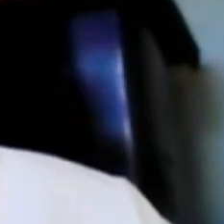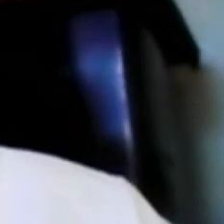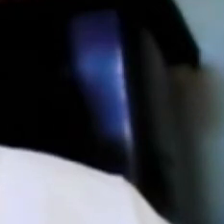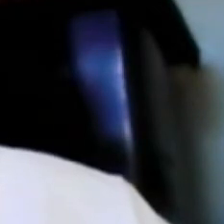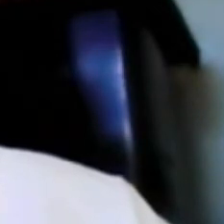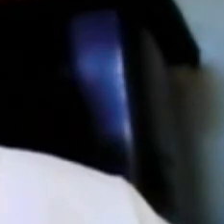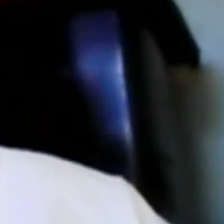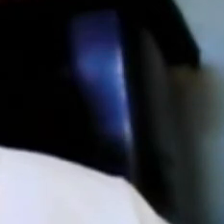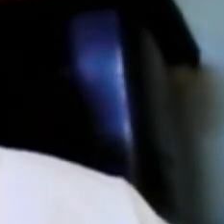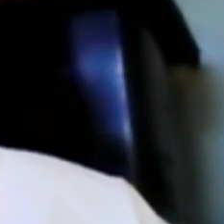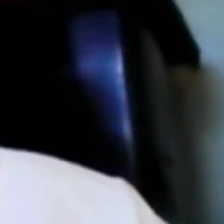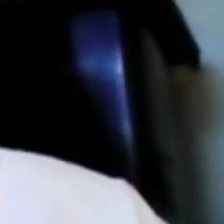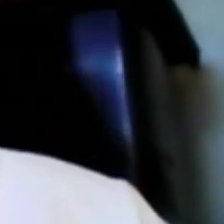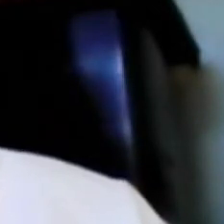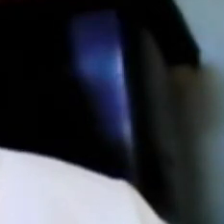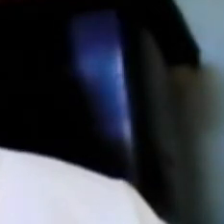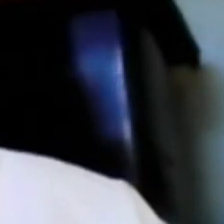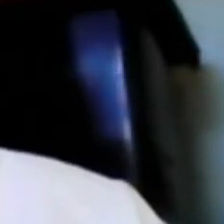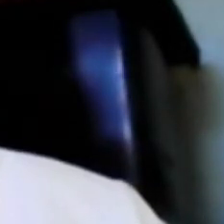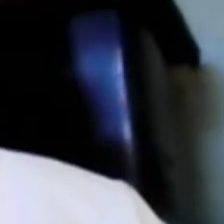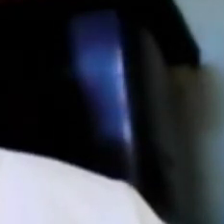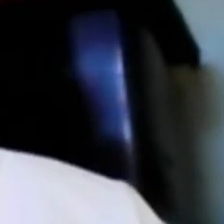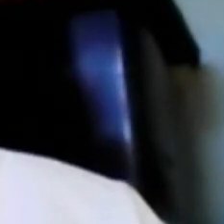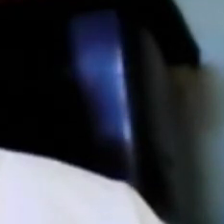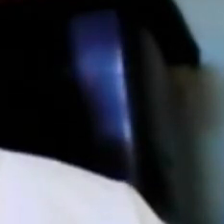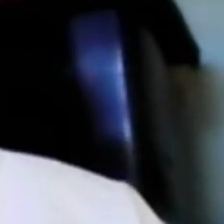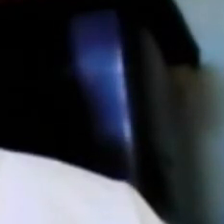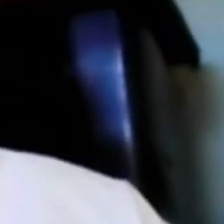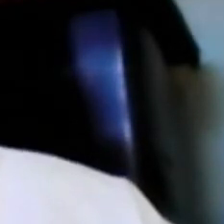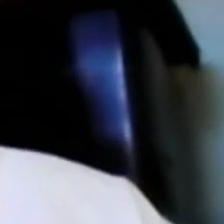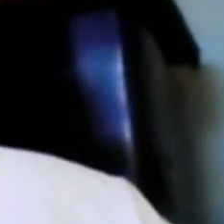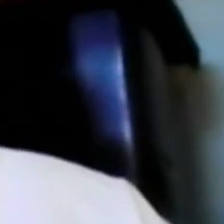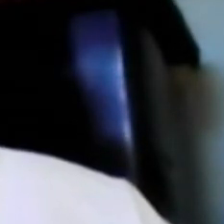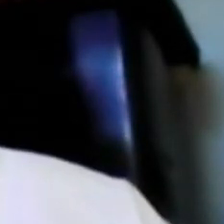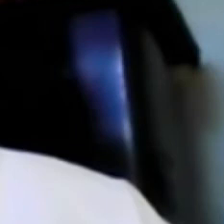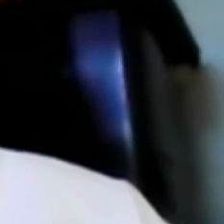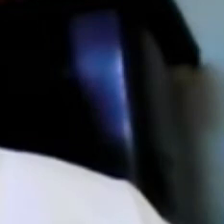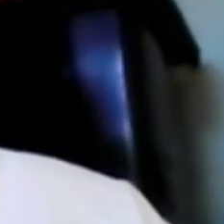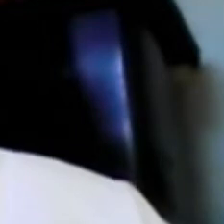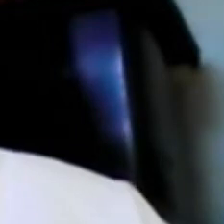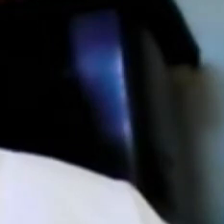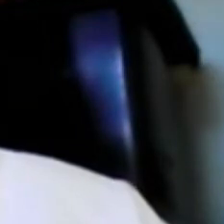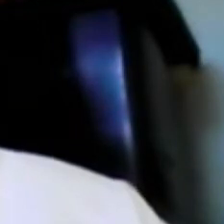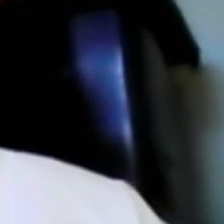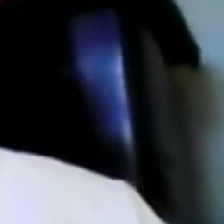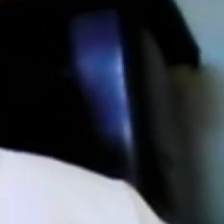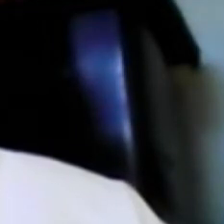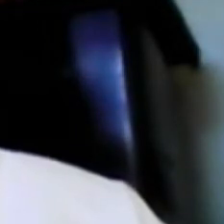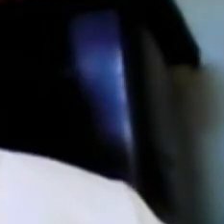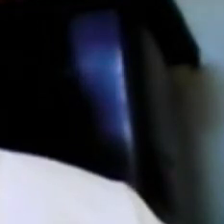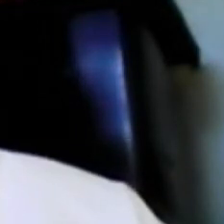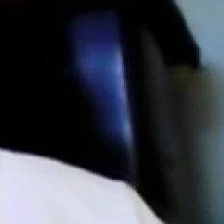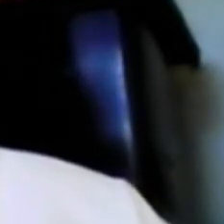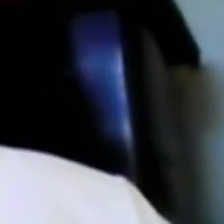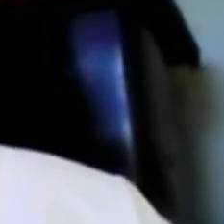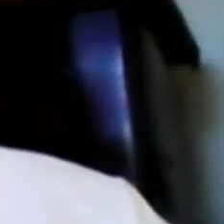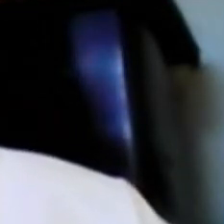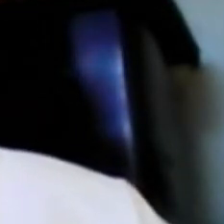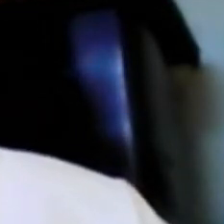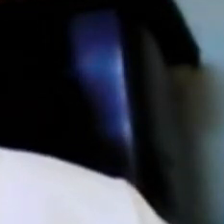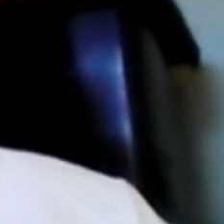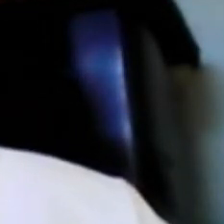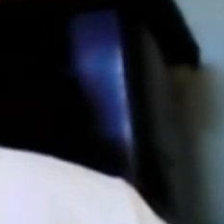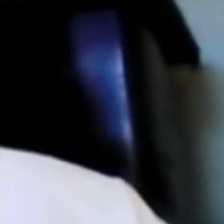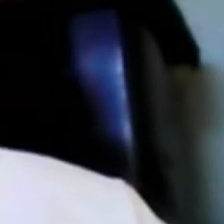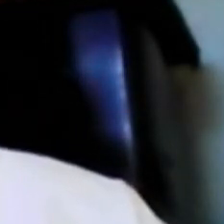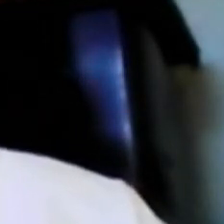response. I'm sure that the Defence Minister and the Minister of Police will agree our land and maritime borders are like